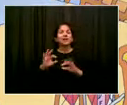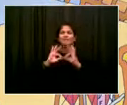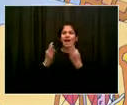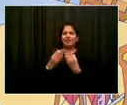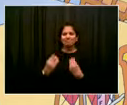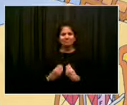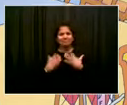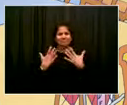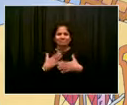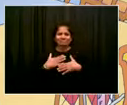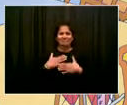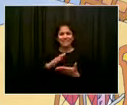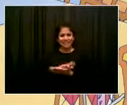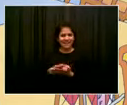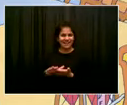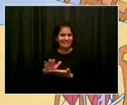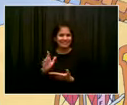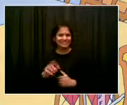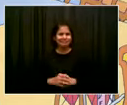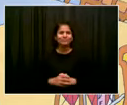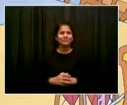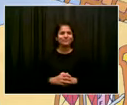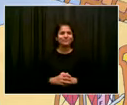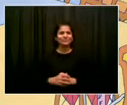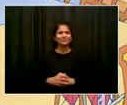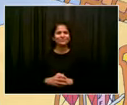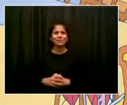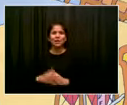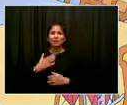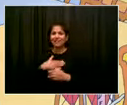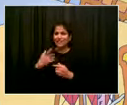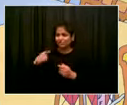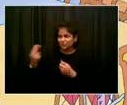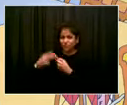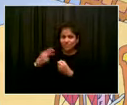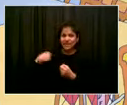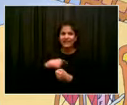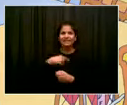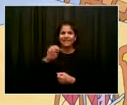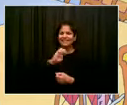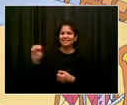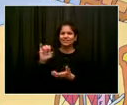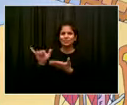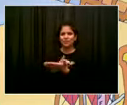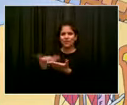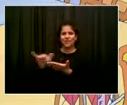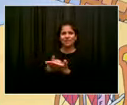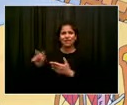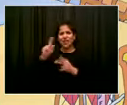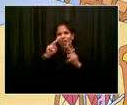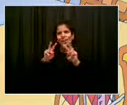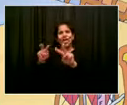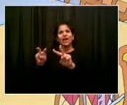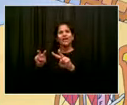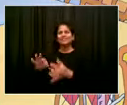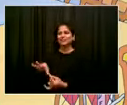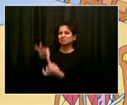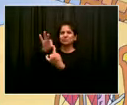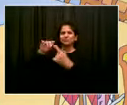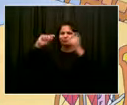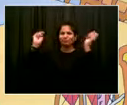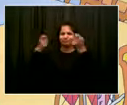futures. So come join us in East New York later on today for something very, very special. And by the way, first in the nation to